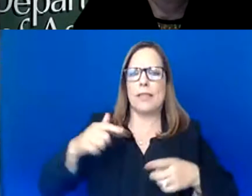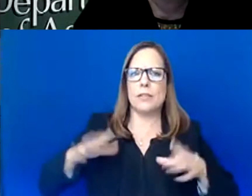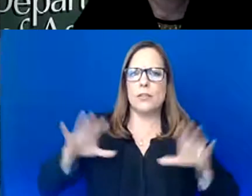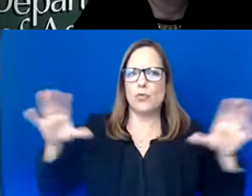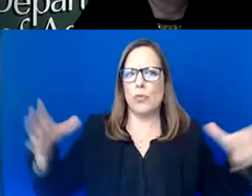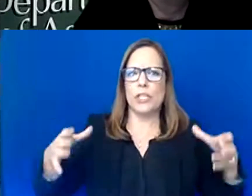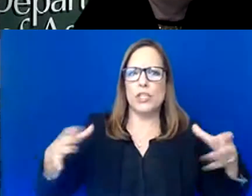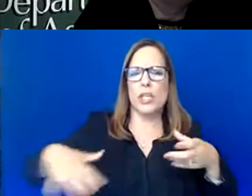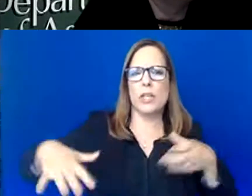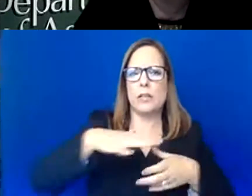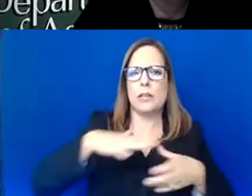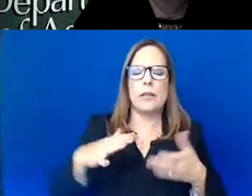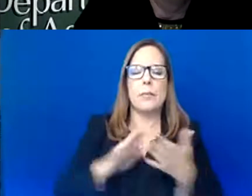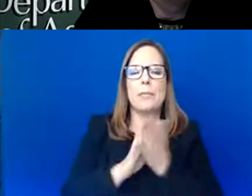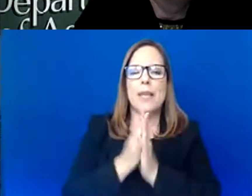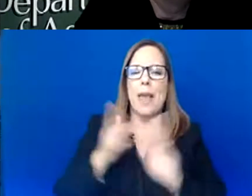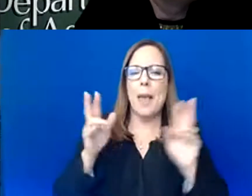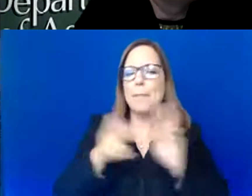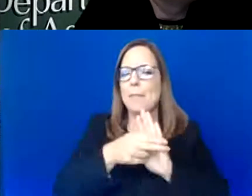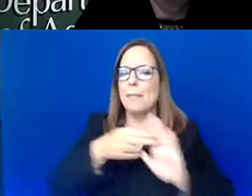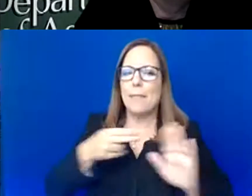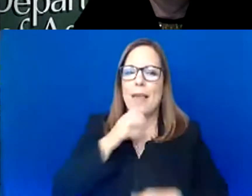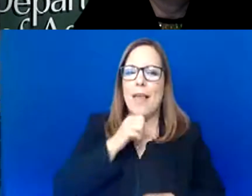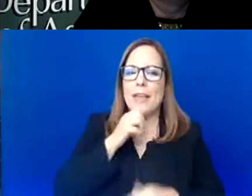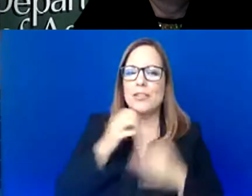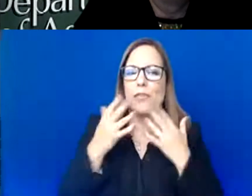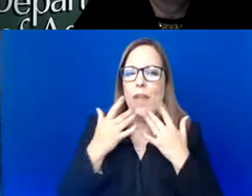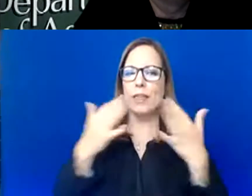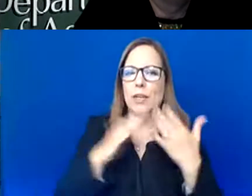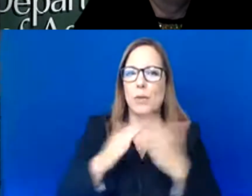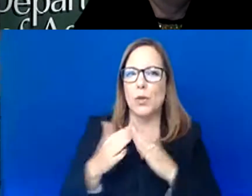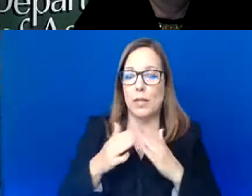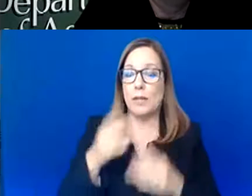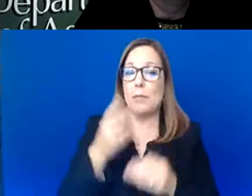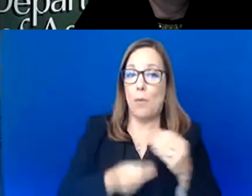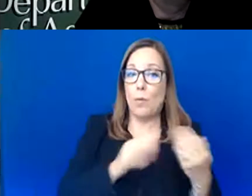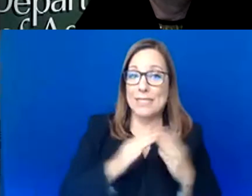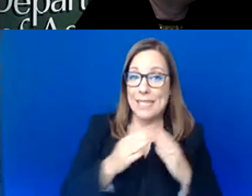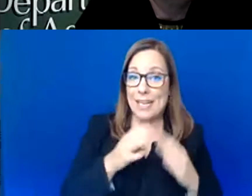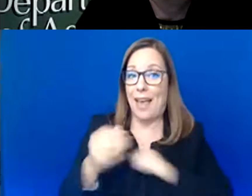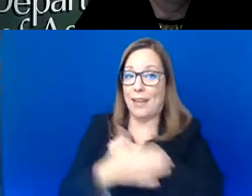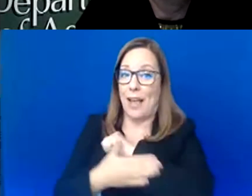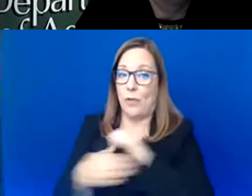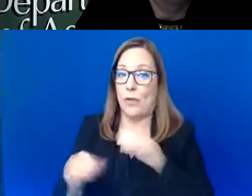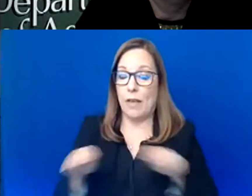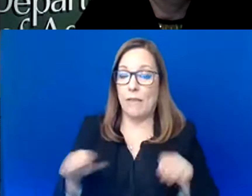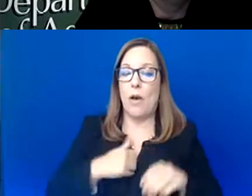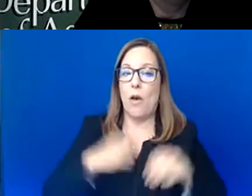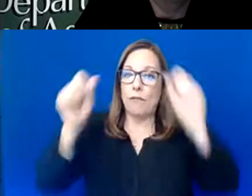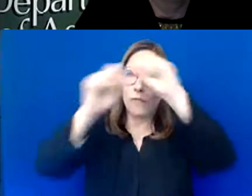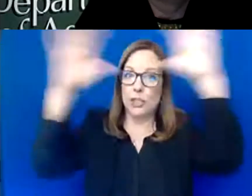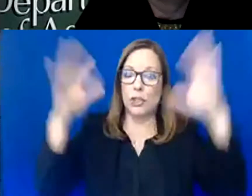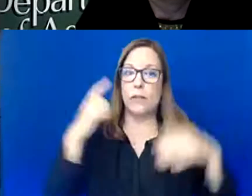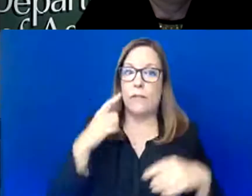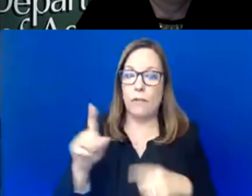designated as an age-friendly community, both city and county. Our vision for Purposeful Aging Los Angeles